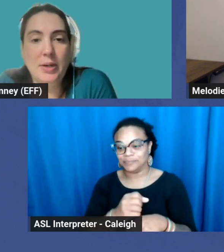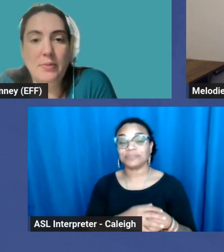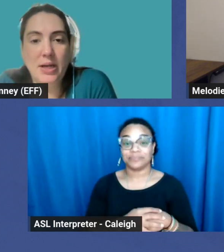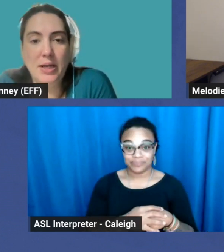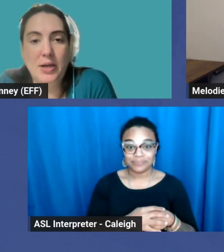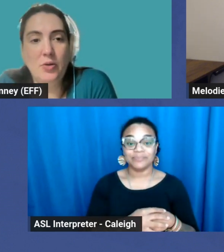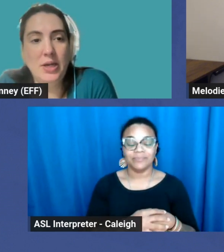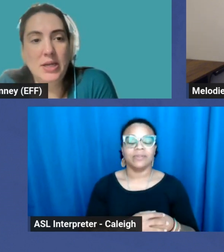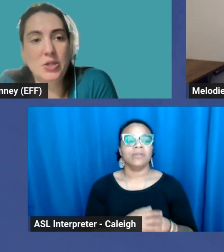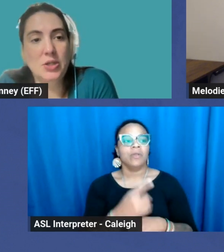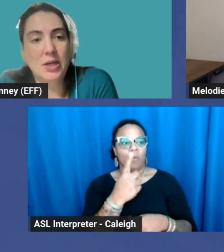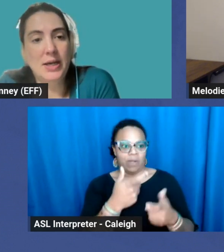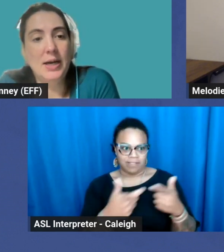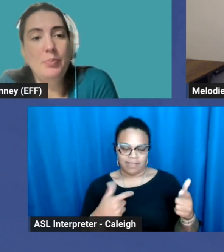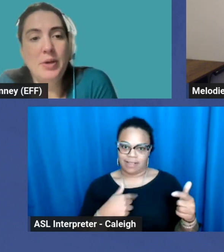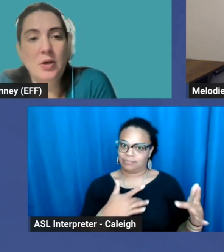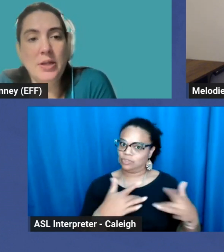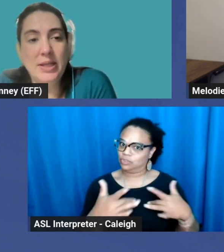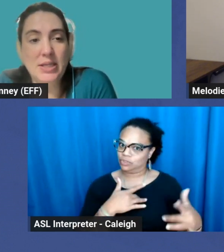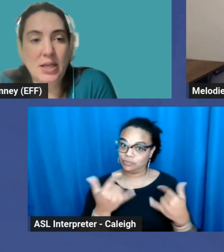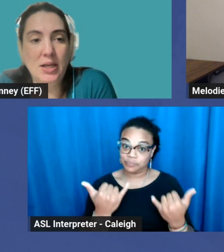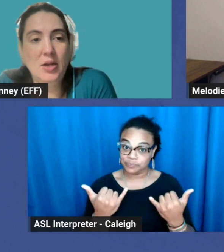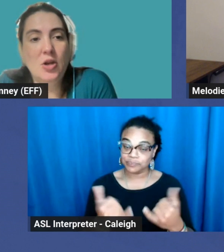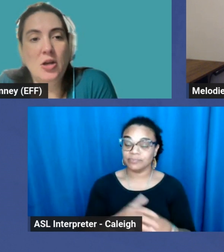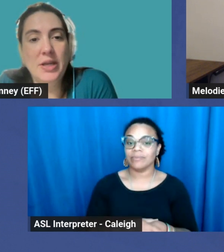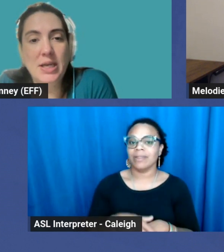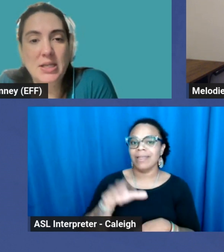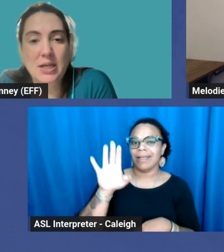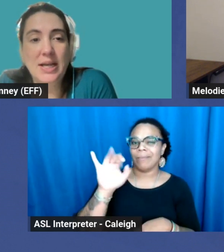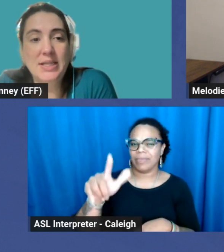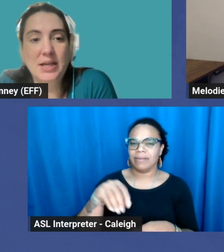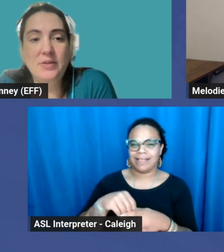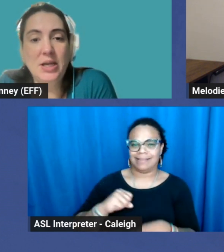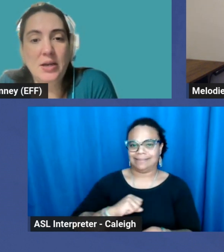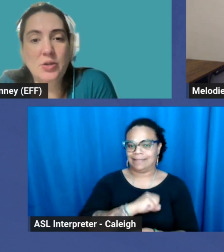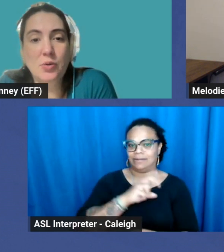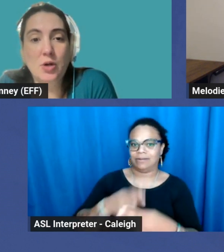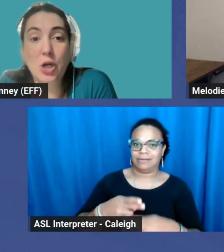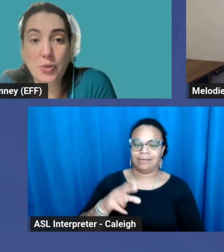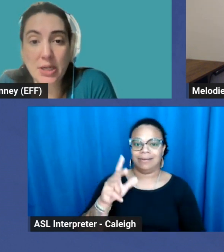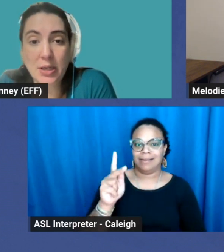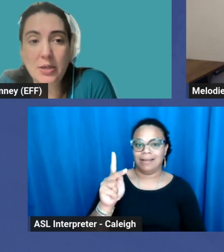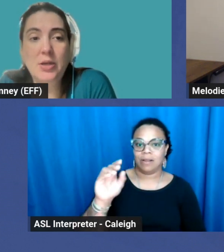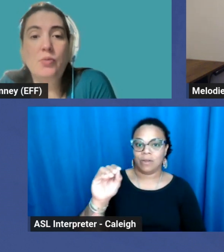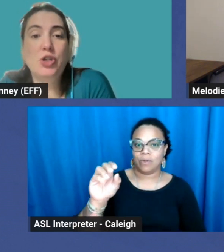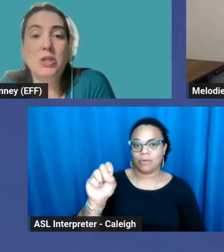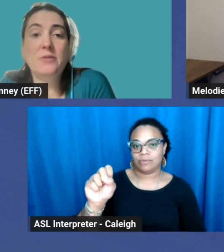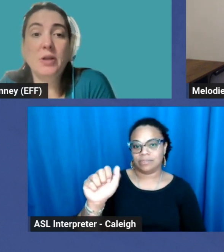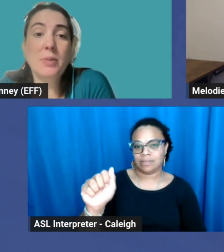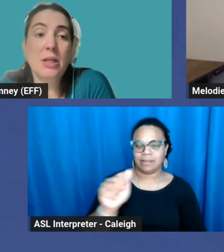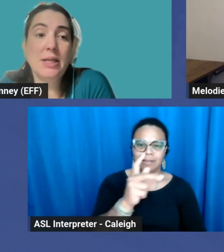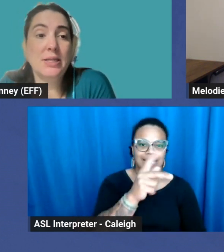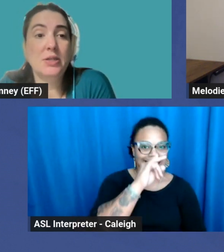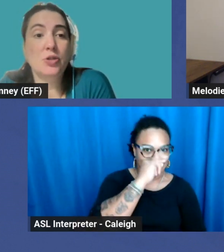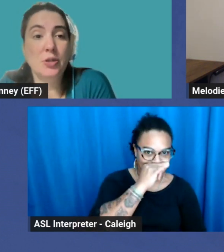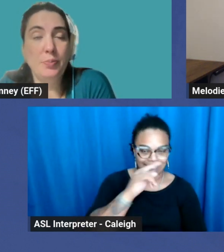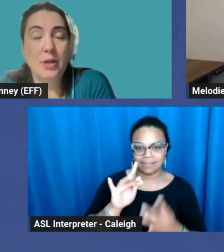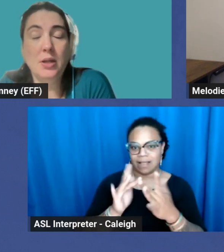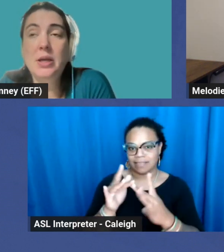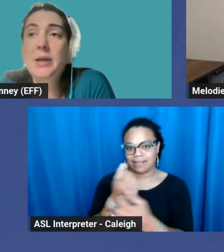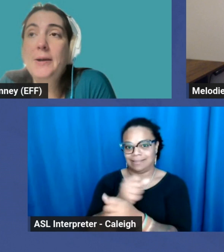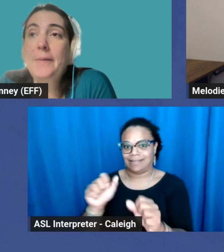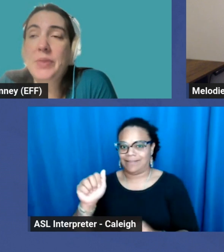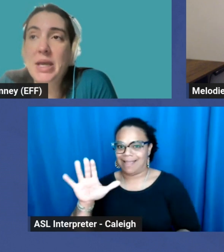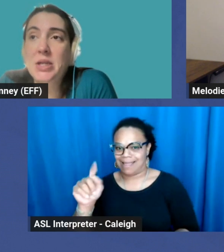worried about right now is a bill in the Senate called the Kids Online Safety Act, or KOSA, which is fundamentally a censorship